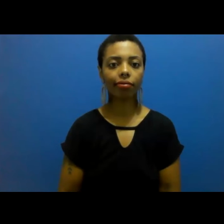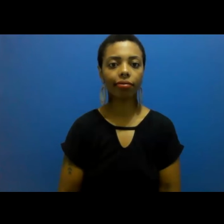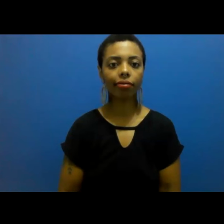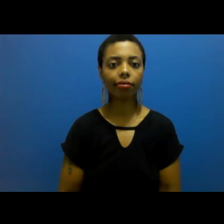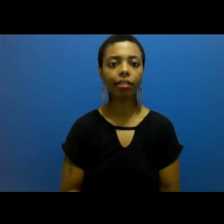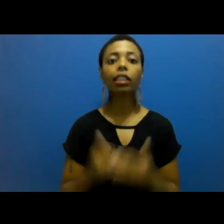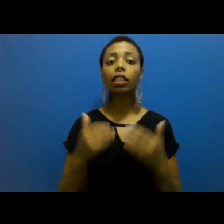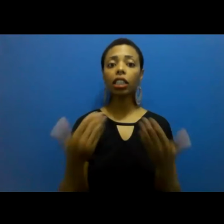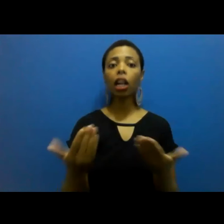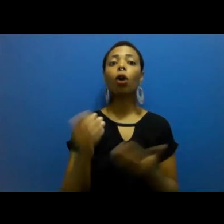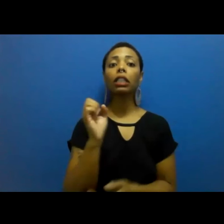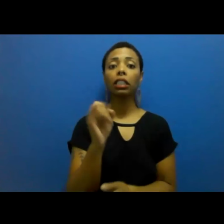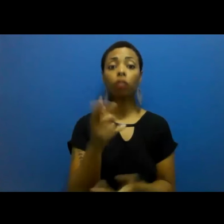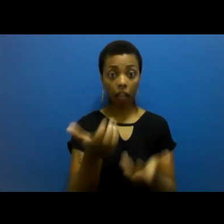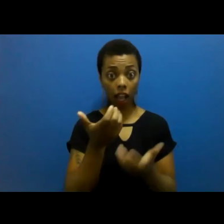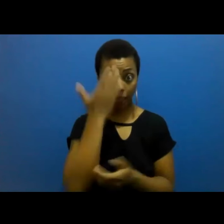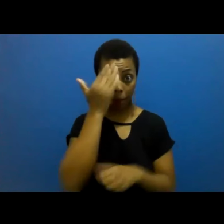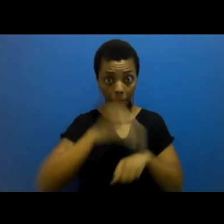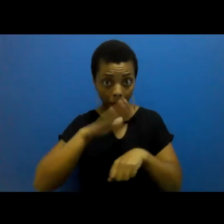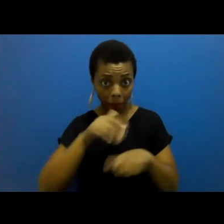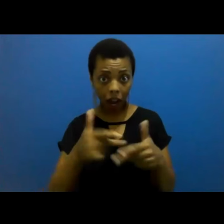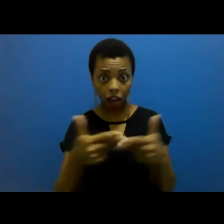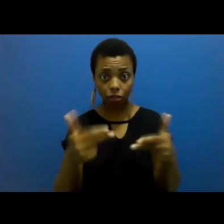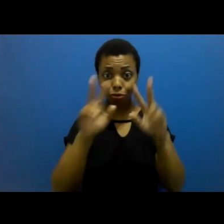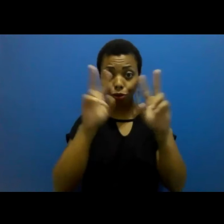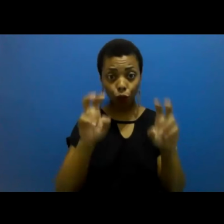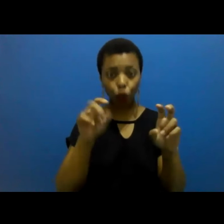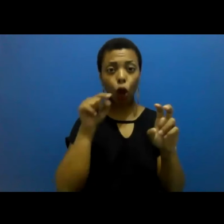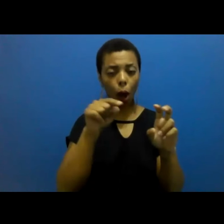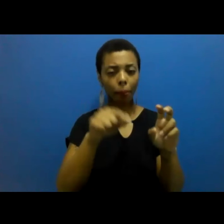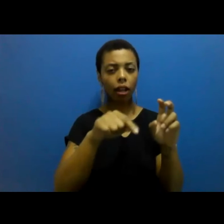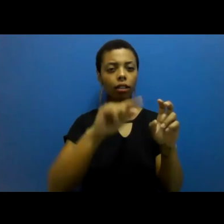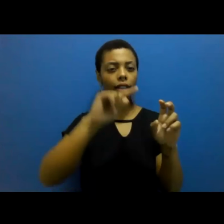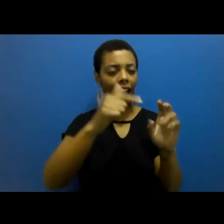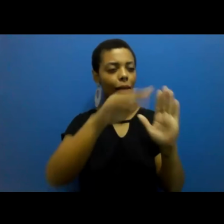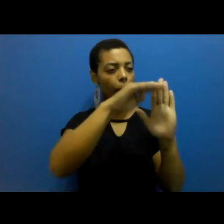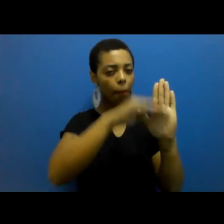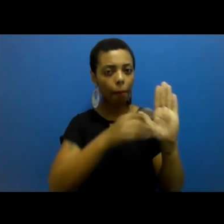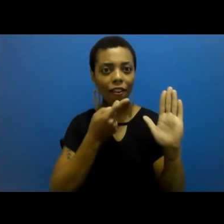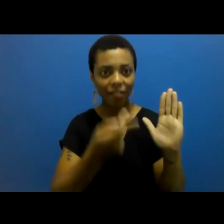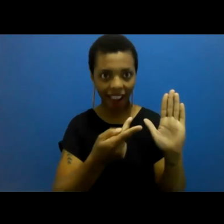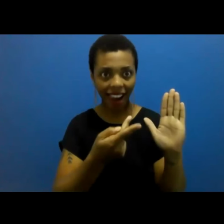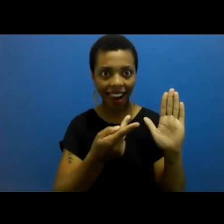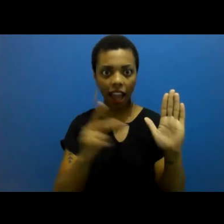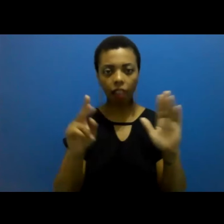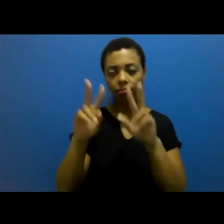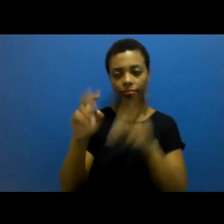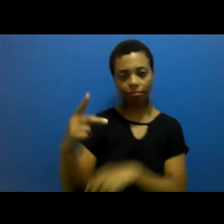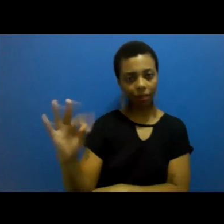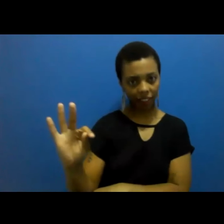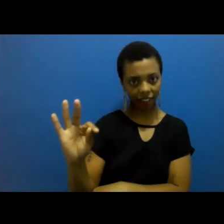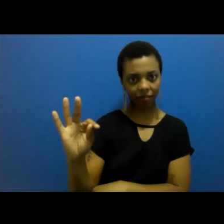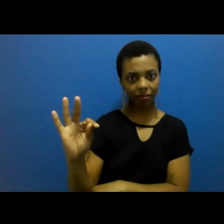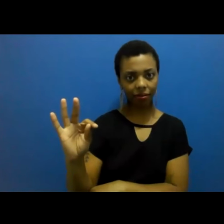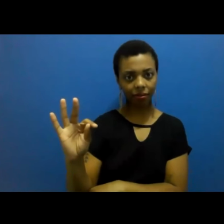So if you want to know more about the 7 principles from PT, you